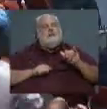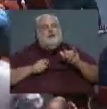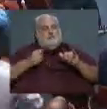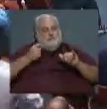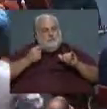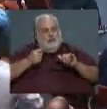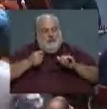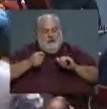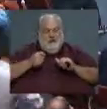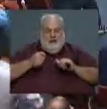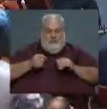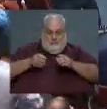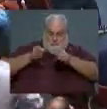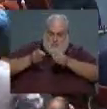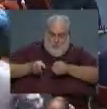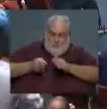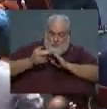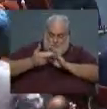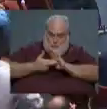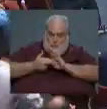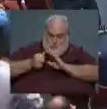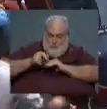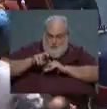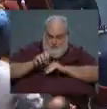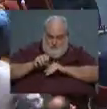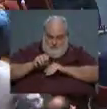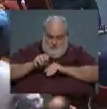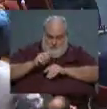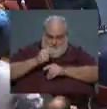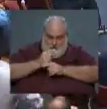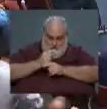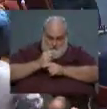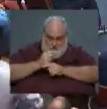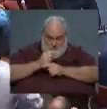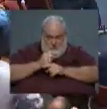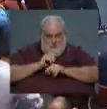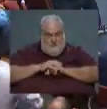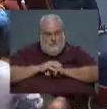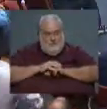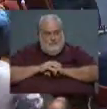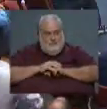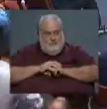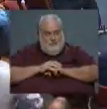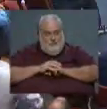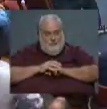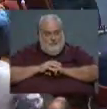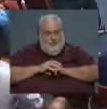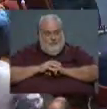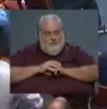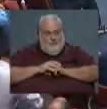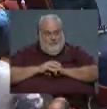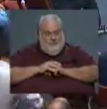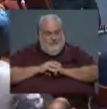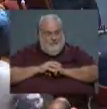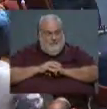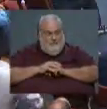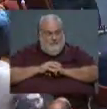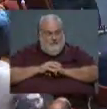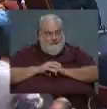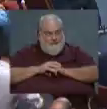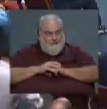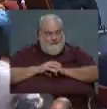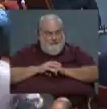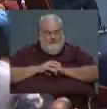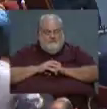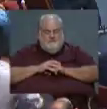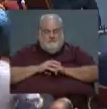that person straight as to what the rules are. Is that what's happening? Again, we're just trying to be capacity. I talk plain language. I don't